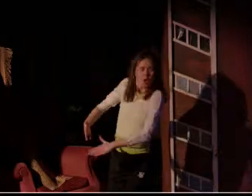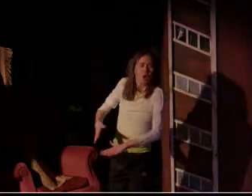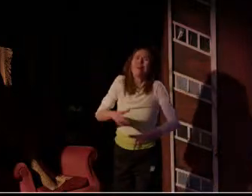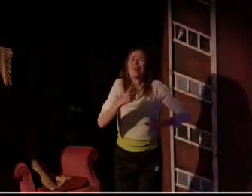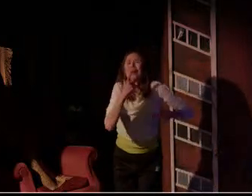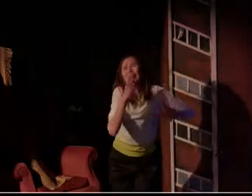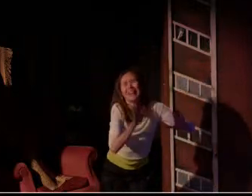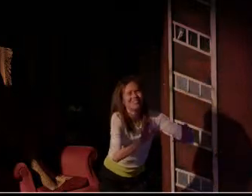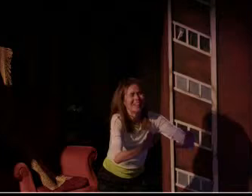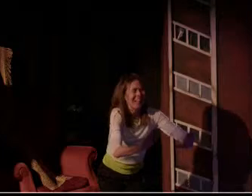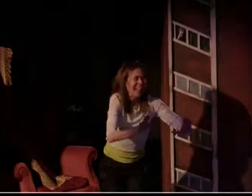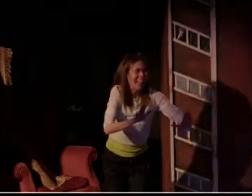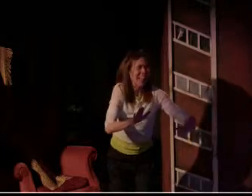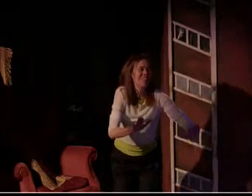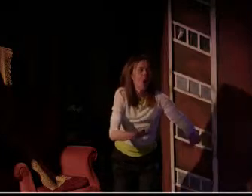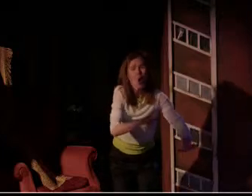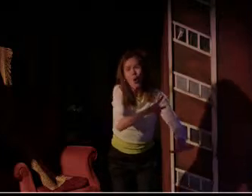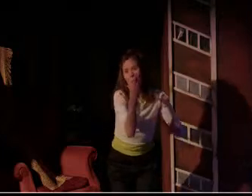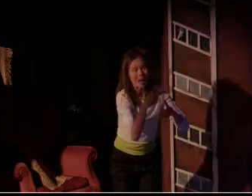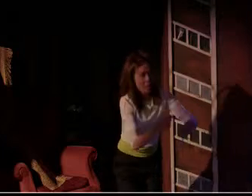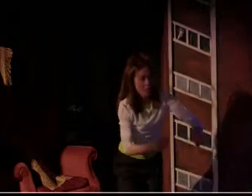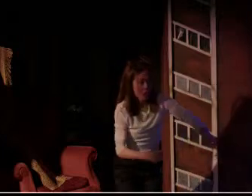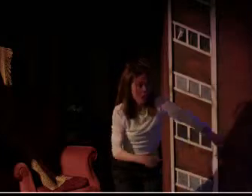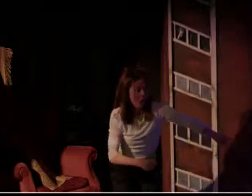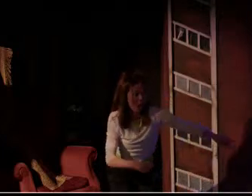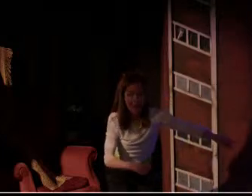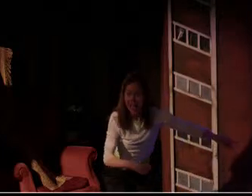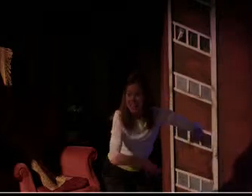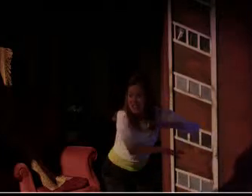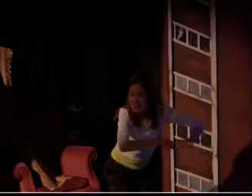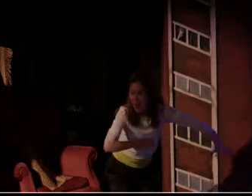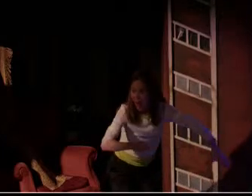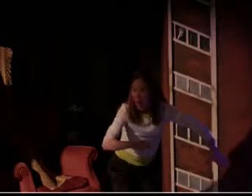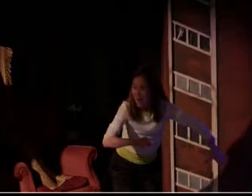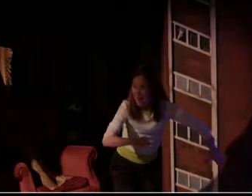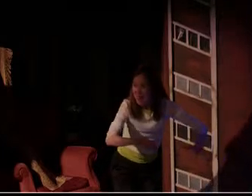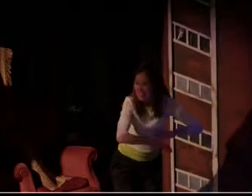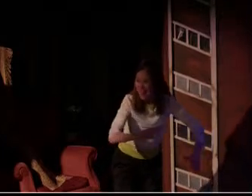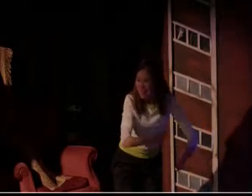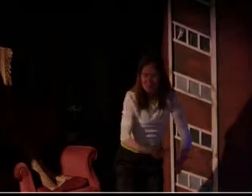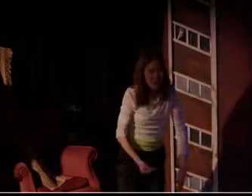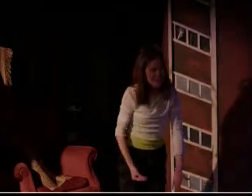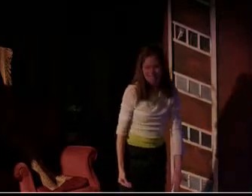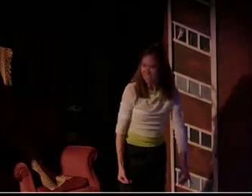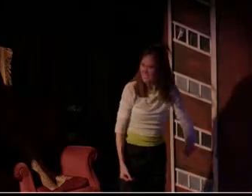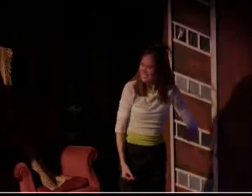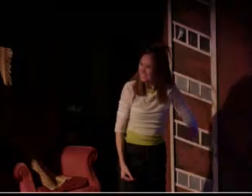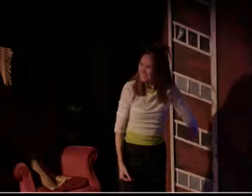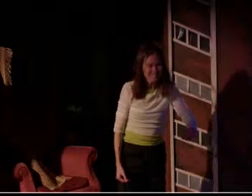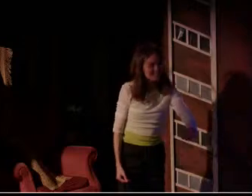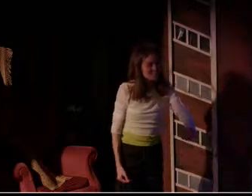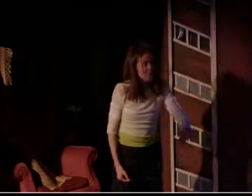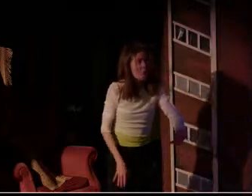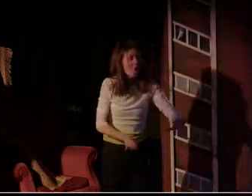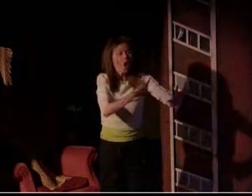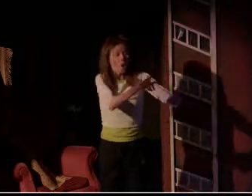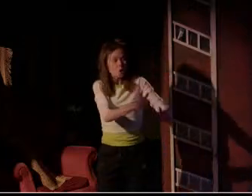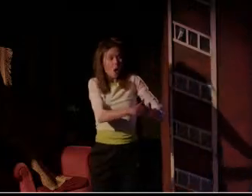Sweet sir. Oh, kind sir. Oh, you have done me a charitable service. Oh.